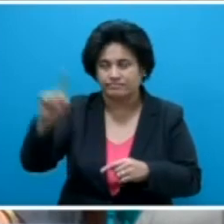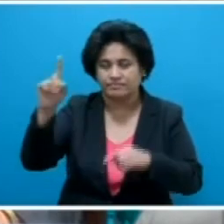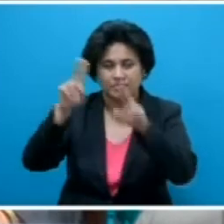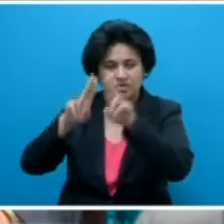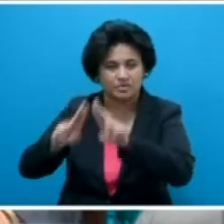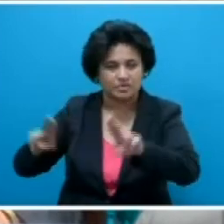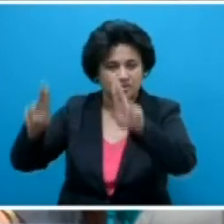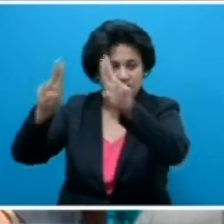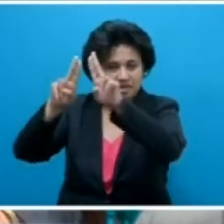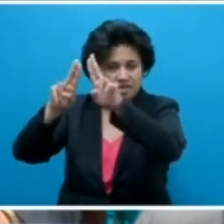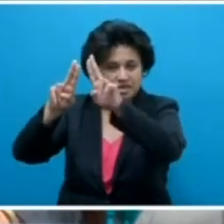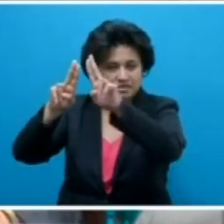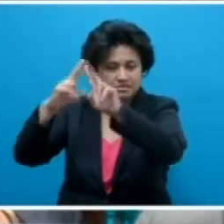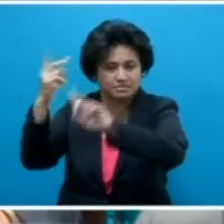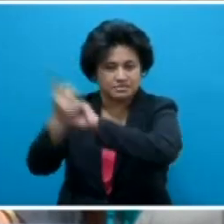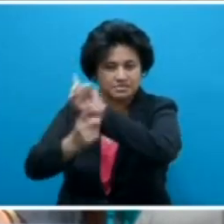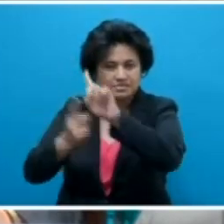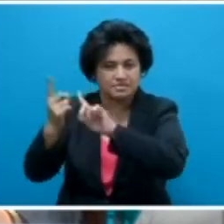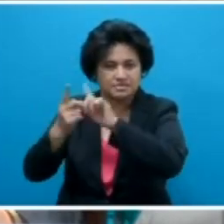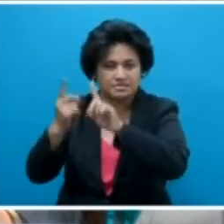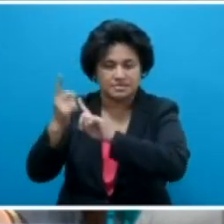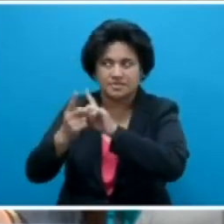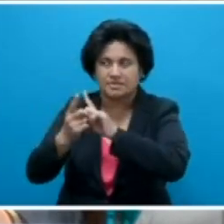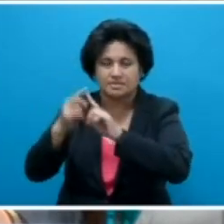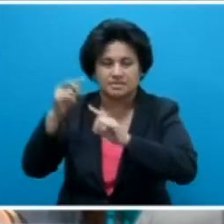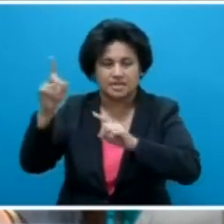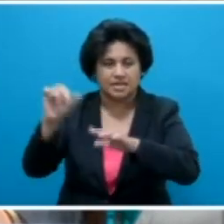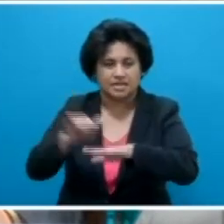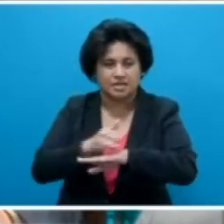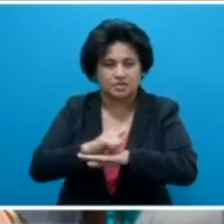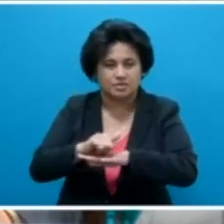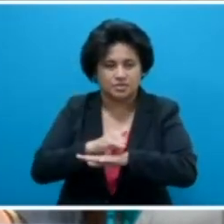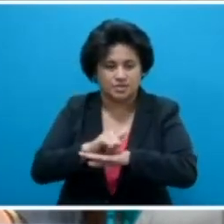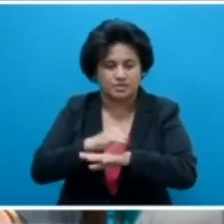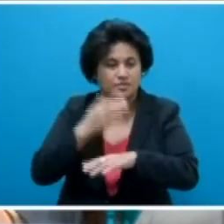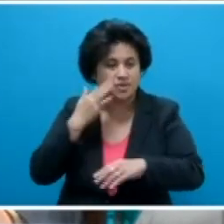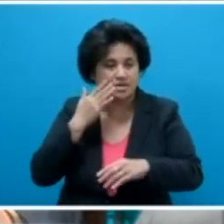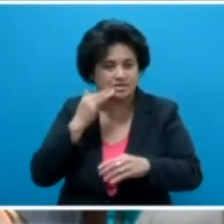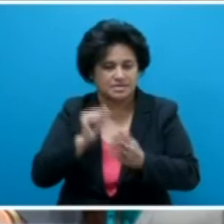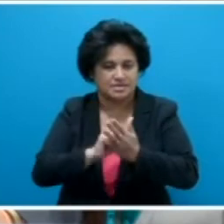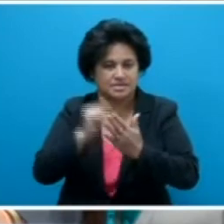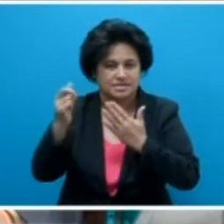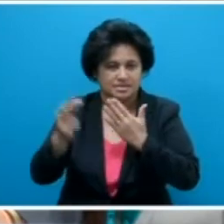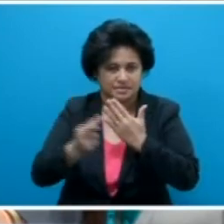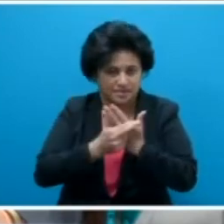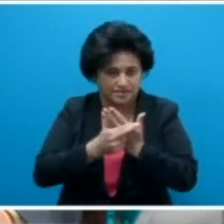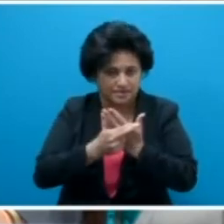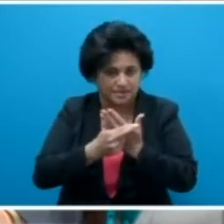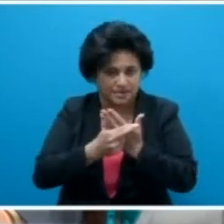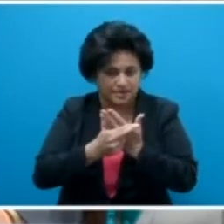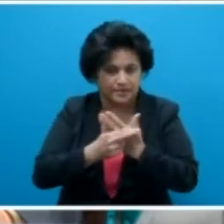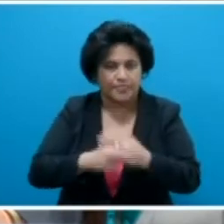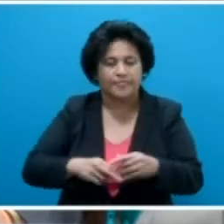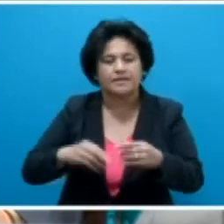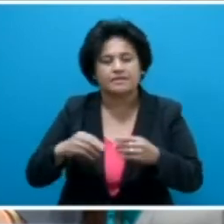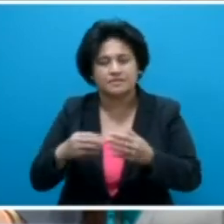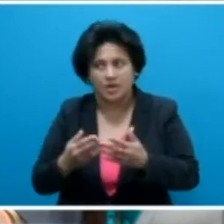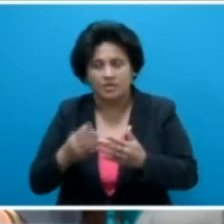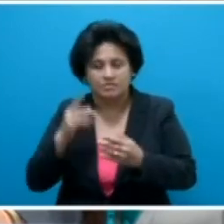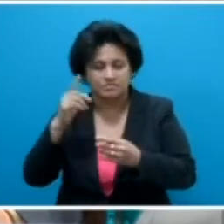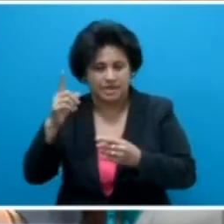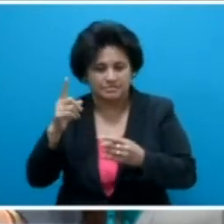Climate Action Summit in New York in September. The increased target is part of Fiji's nature-based